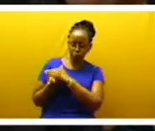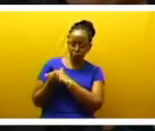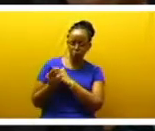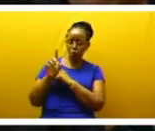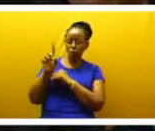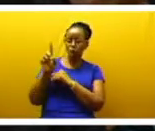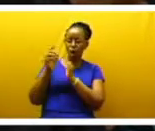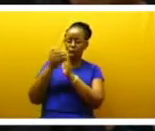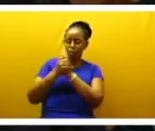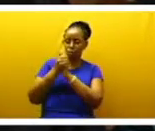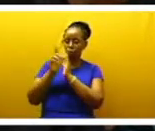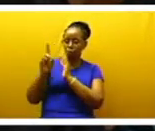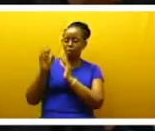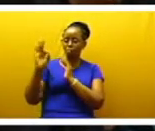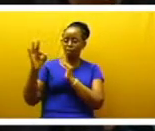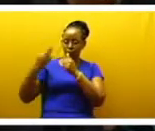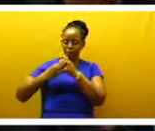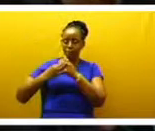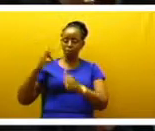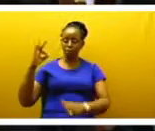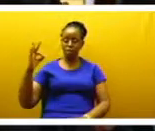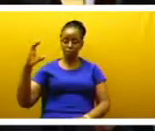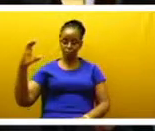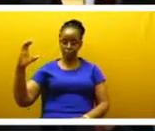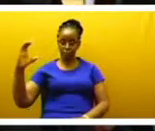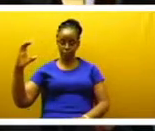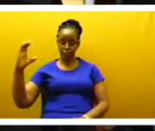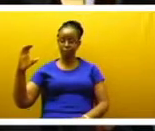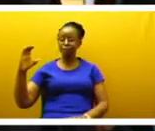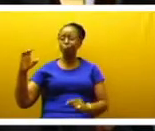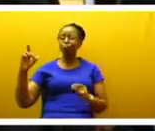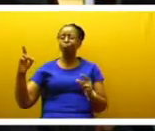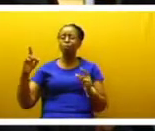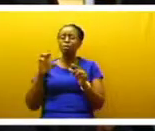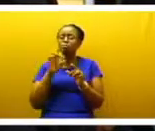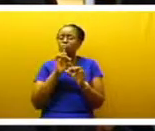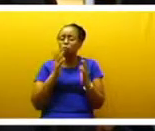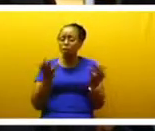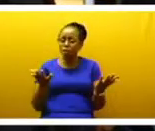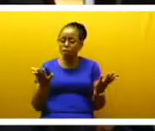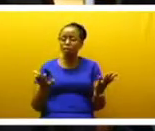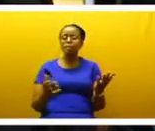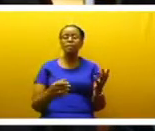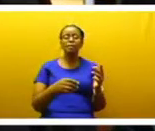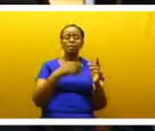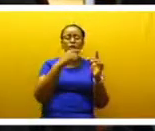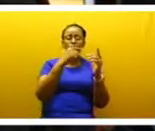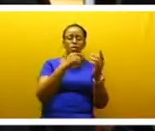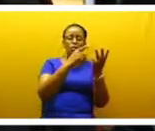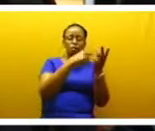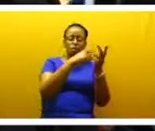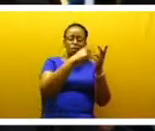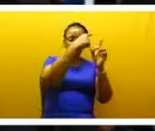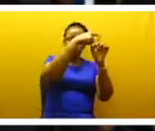138(3)(c). The tallying has to be done by the Iebc.